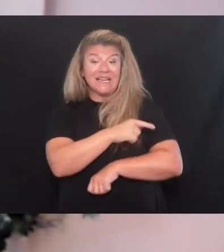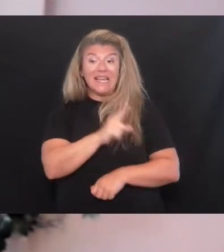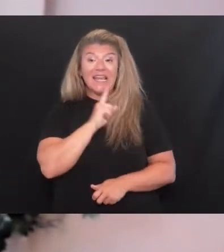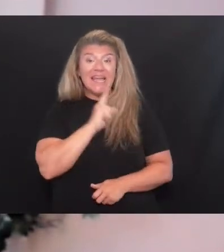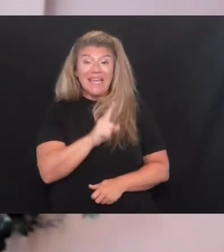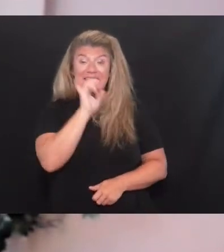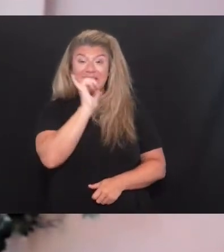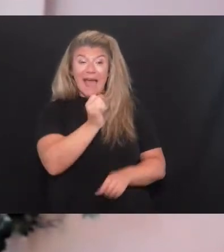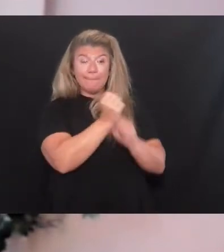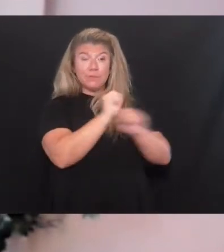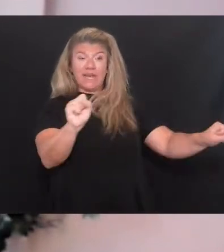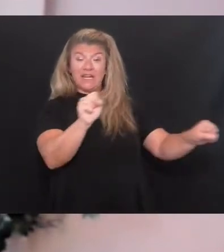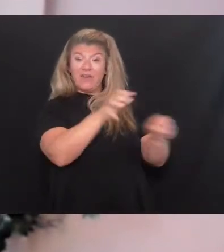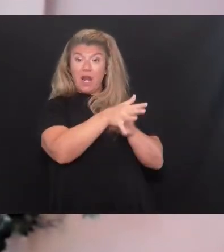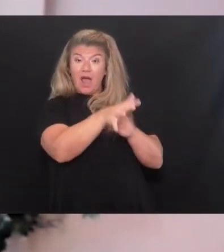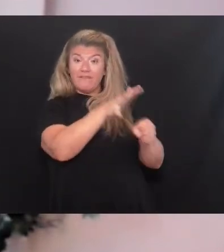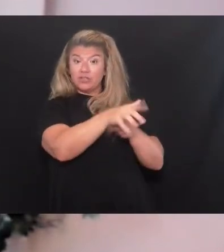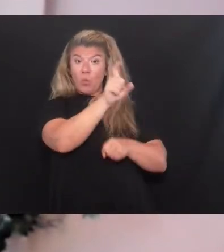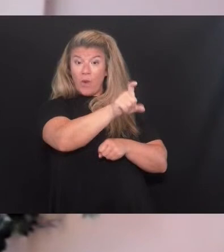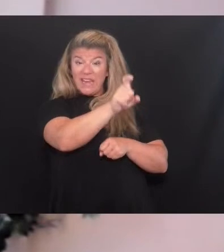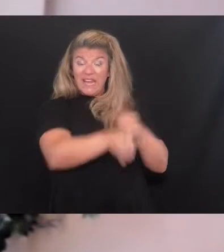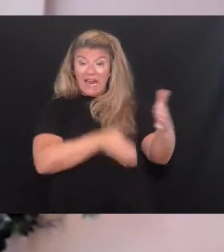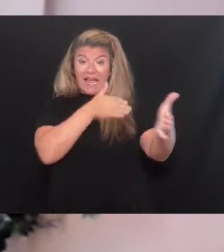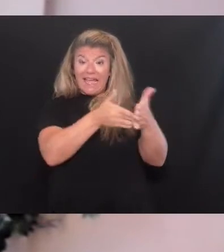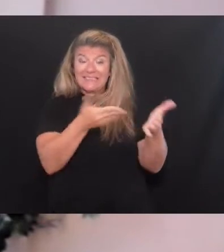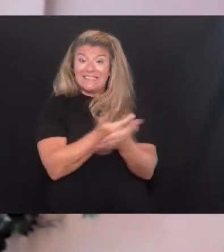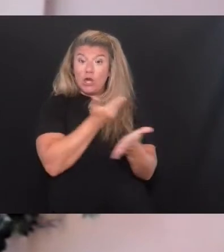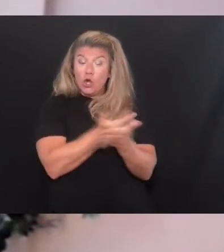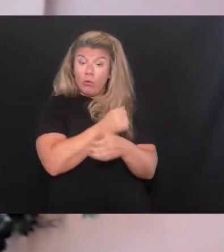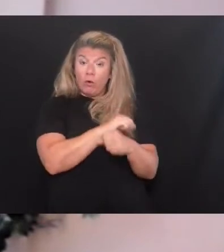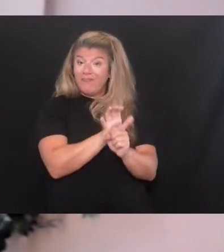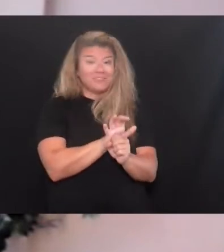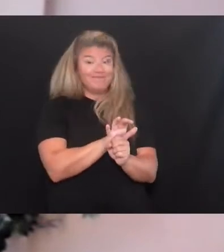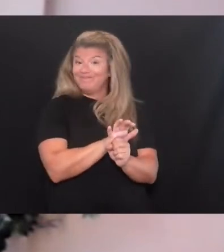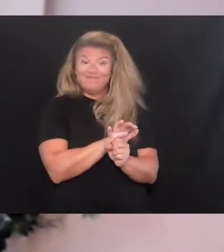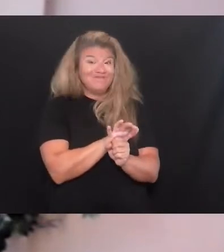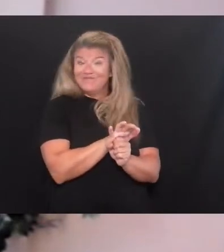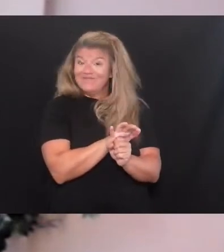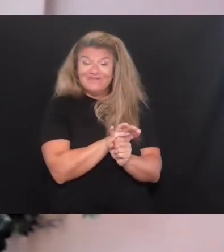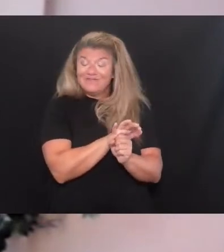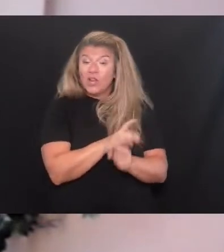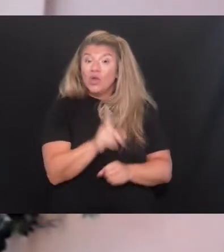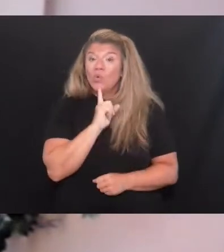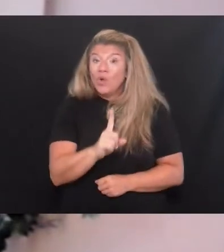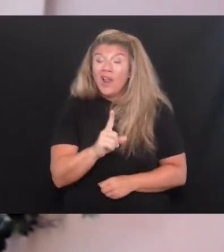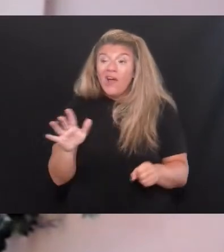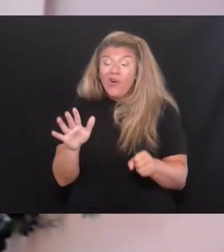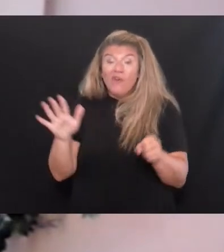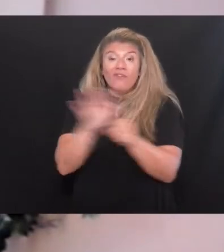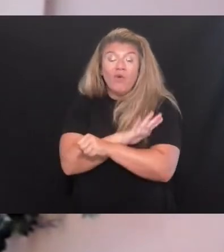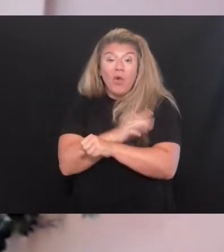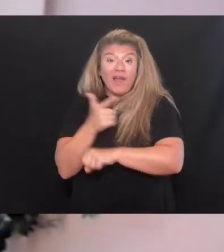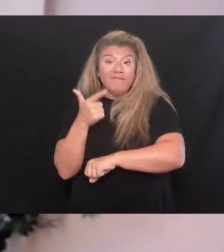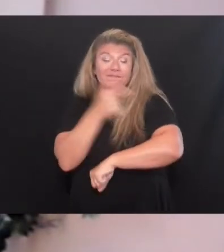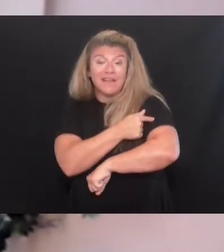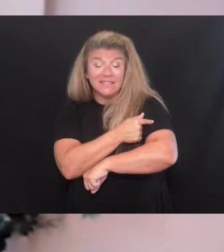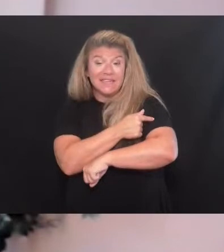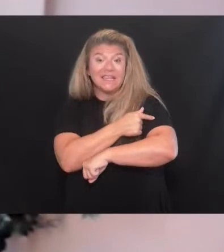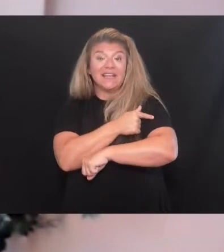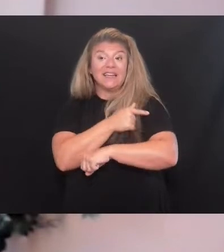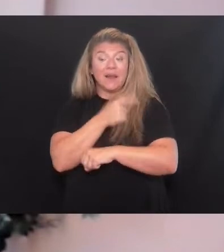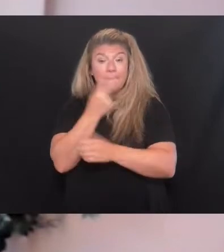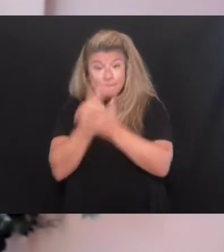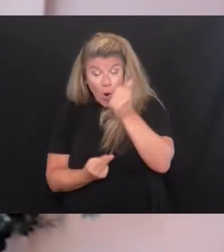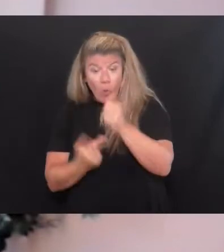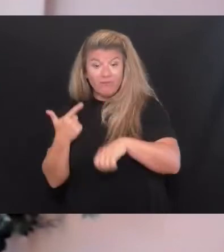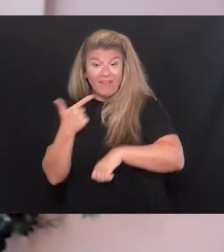as protective as we need against these new variants, and that really fully vaccinated, full vaccines is